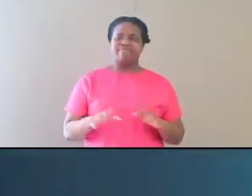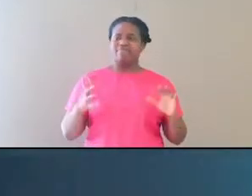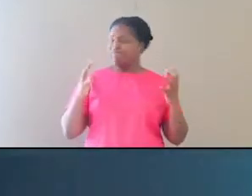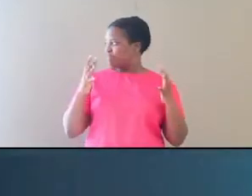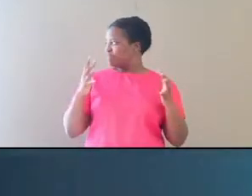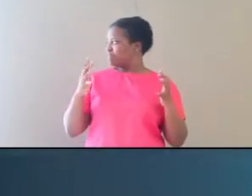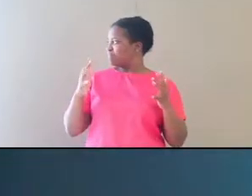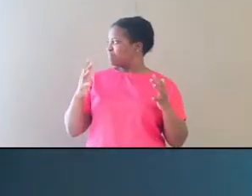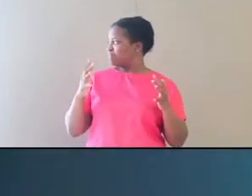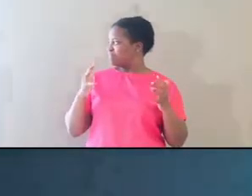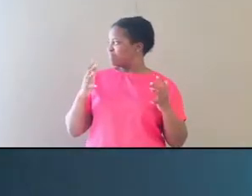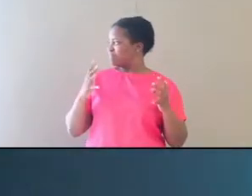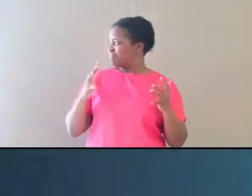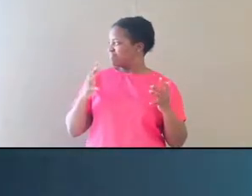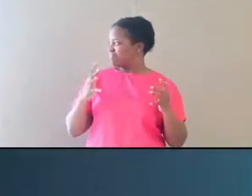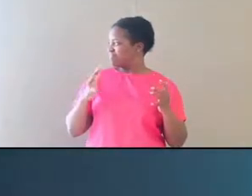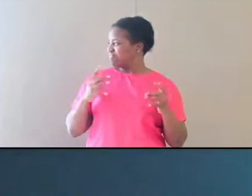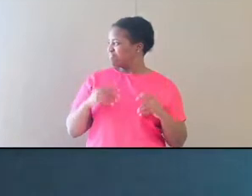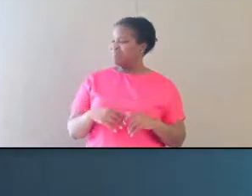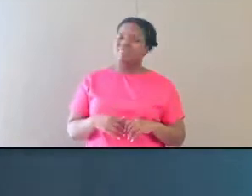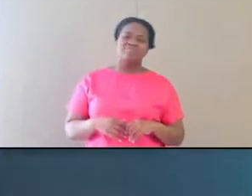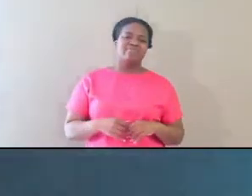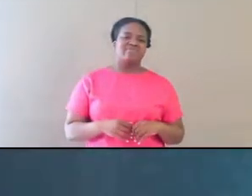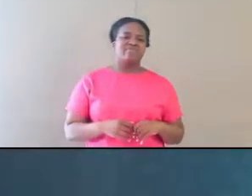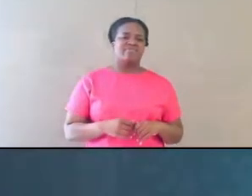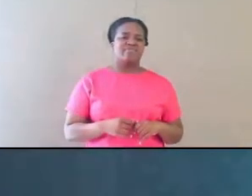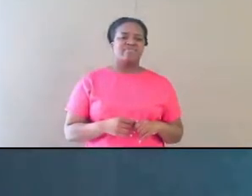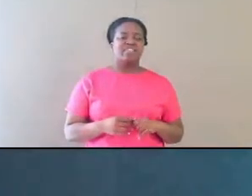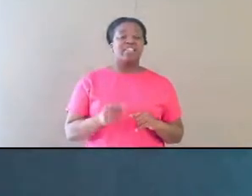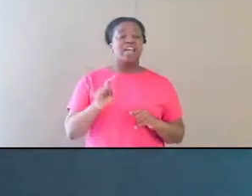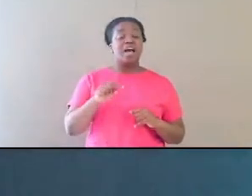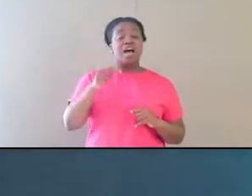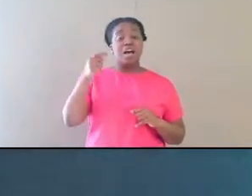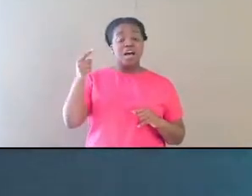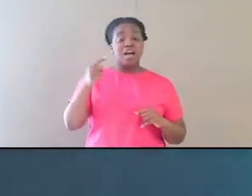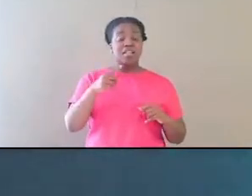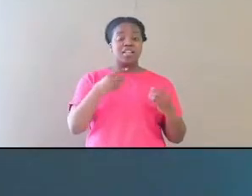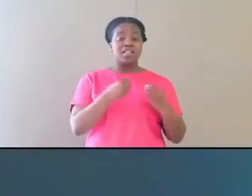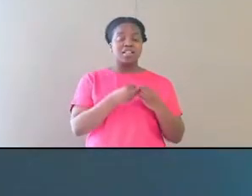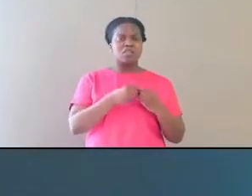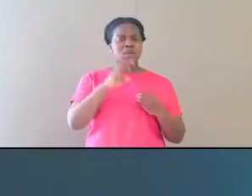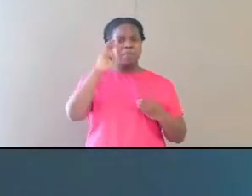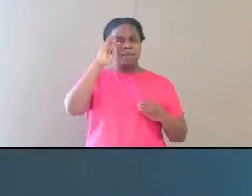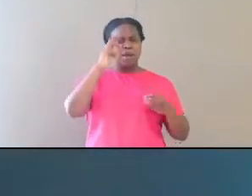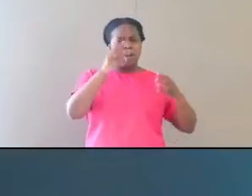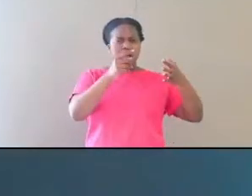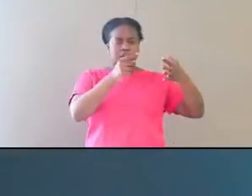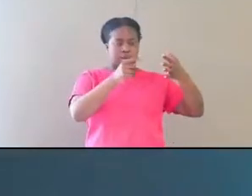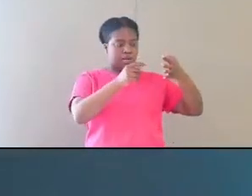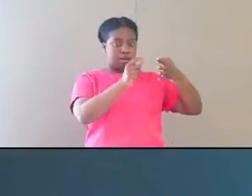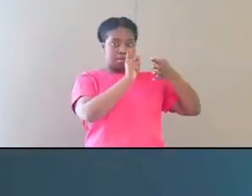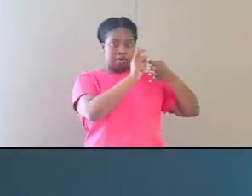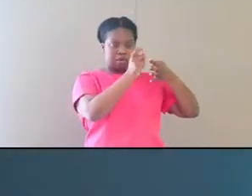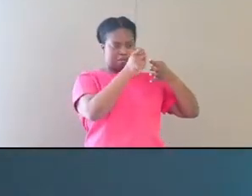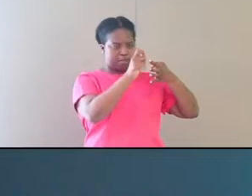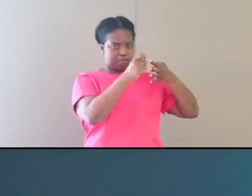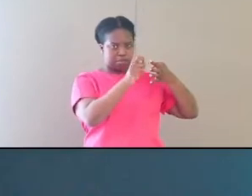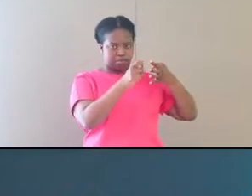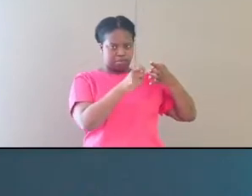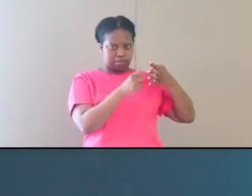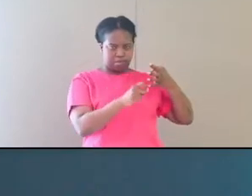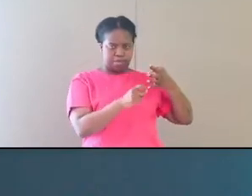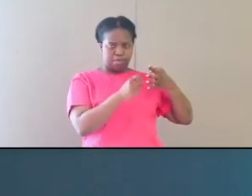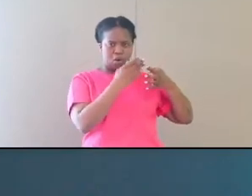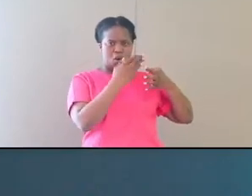Actually, the other condition that was removed, because they had to remove the conditions because they realized they created obstacles. The other